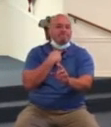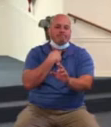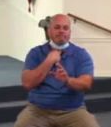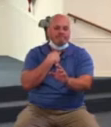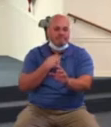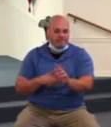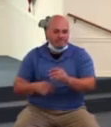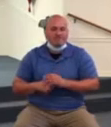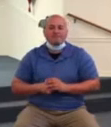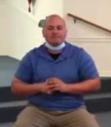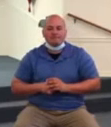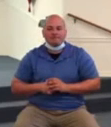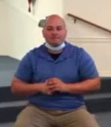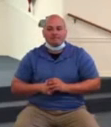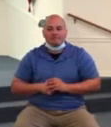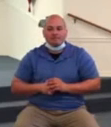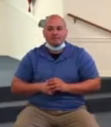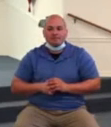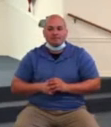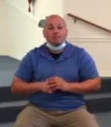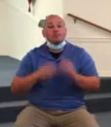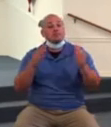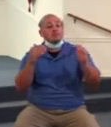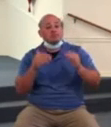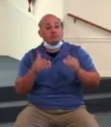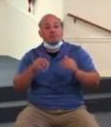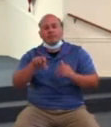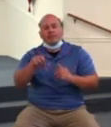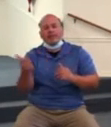And this is where that other little story, the one we